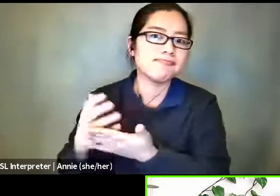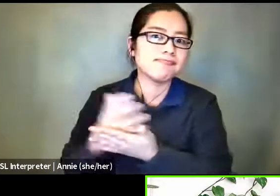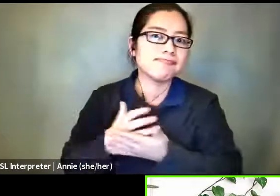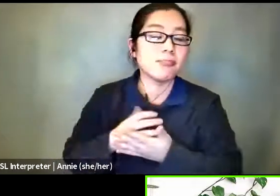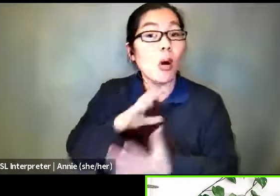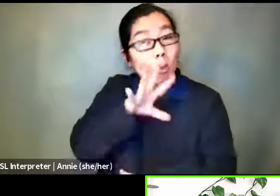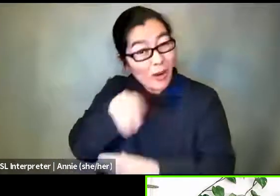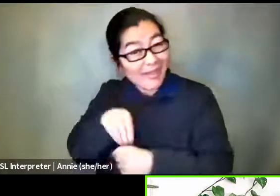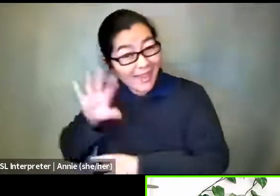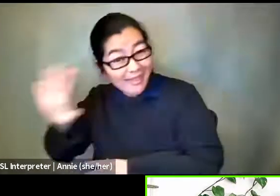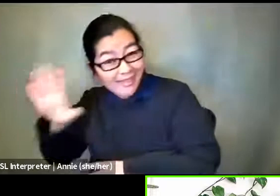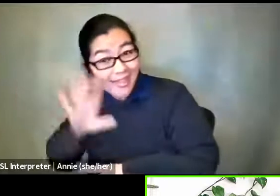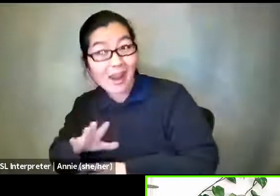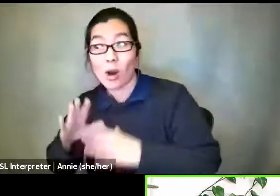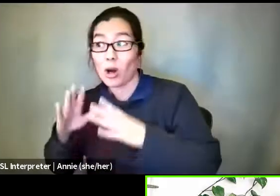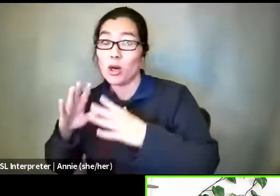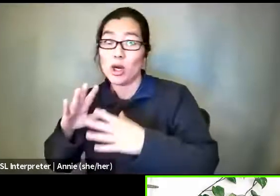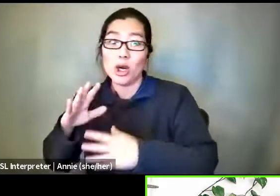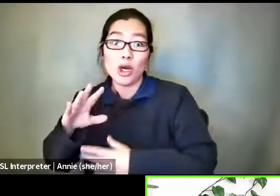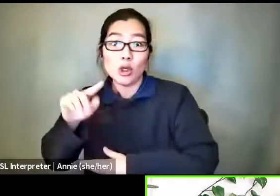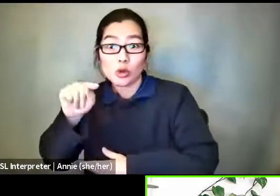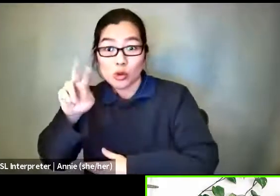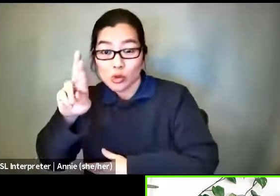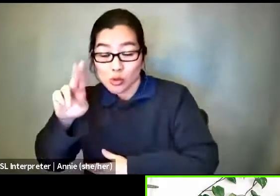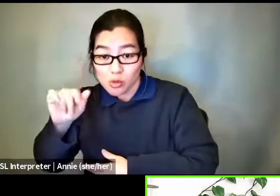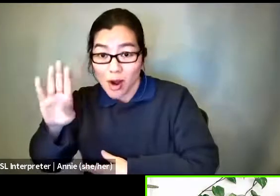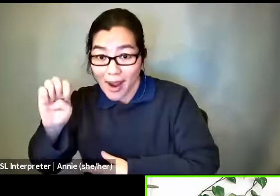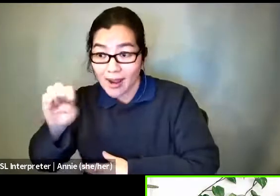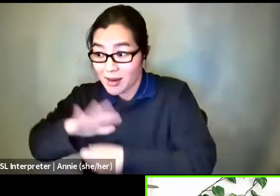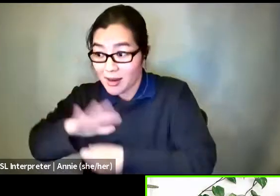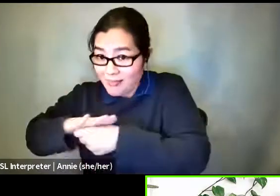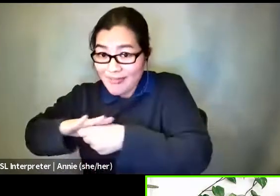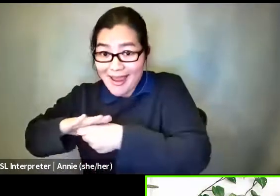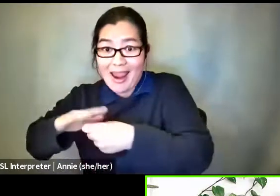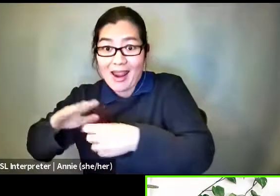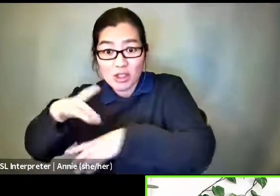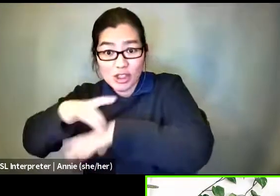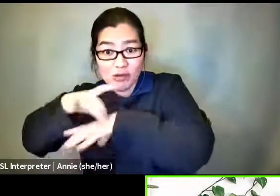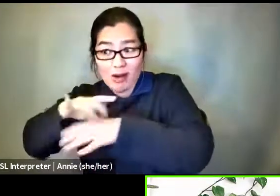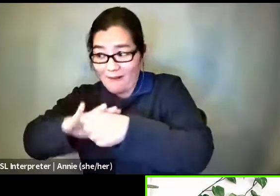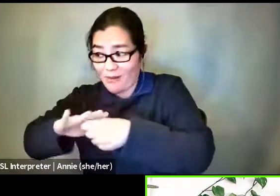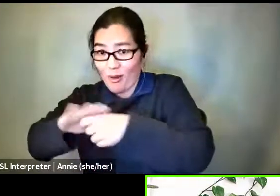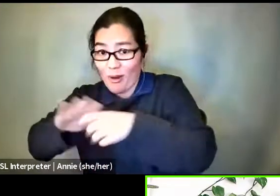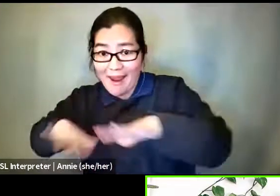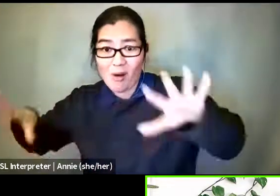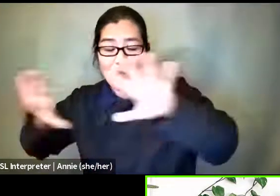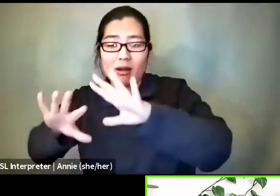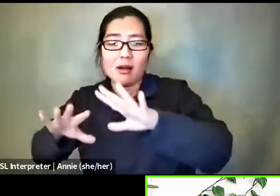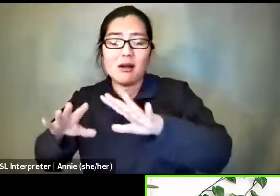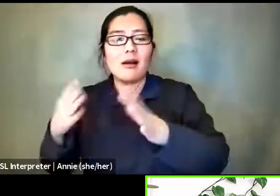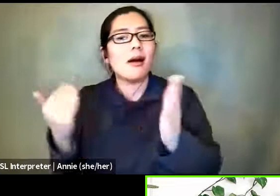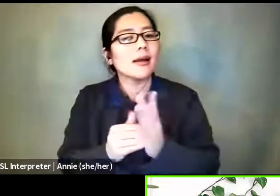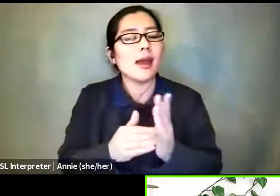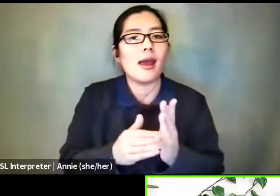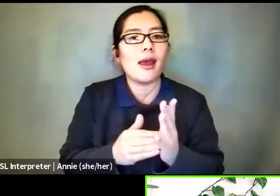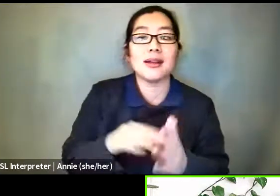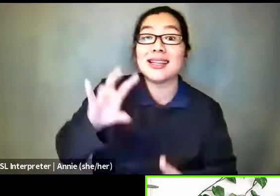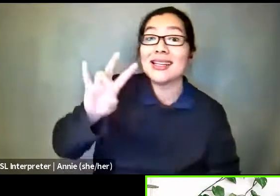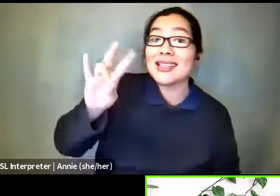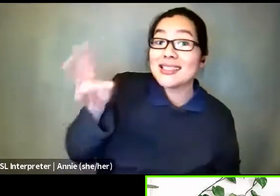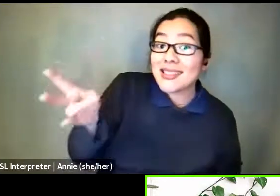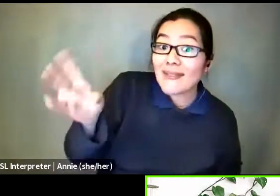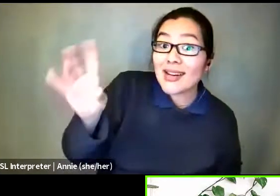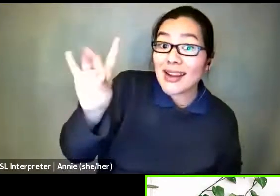and traditional territories, which is a huge benefit for Native people. Again, 78% of us no longer live